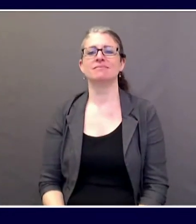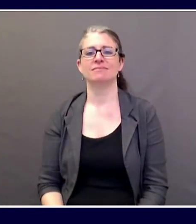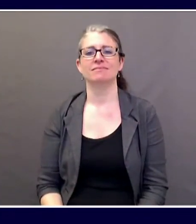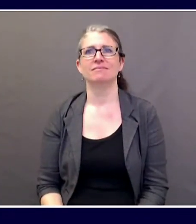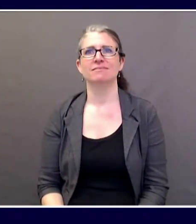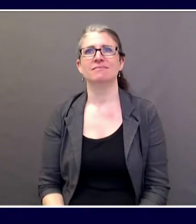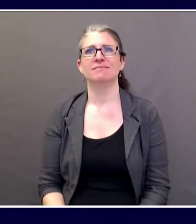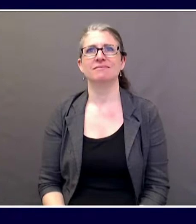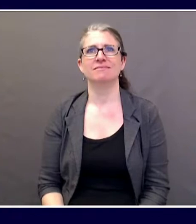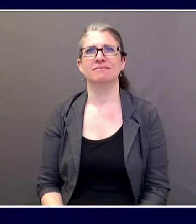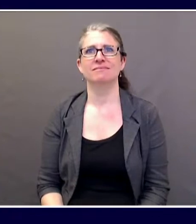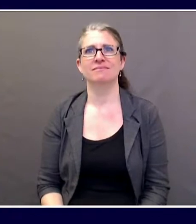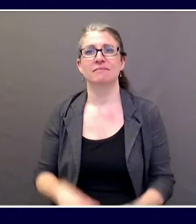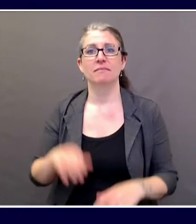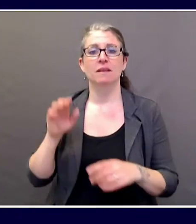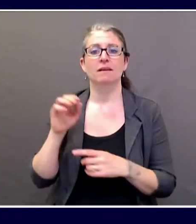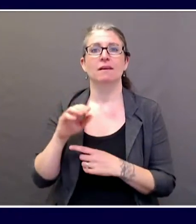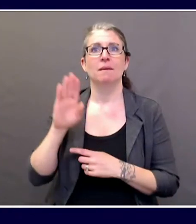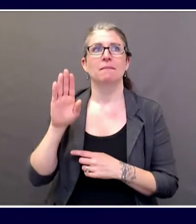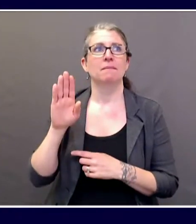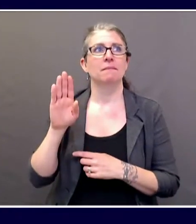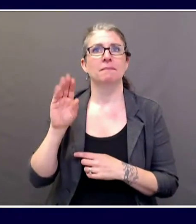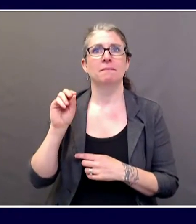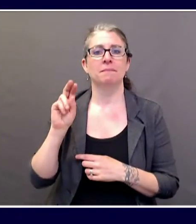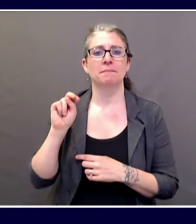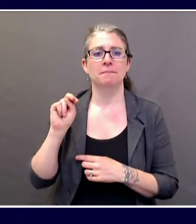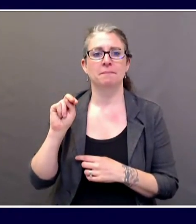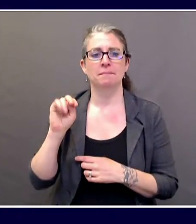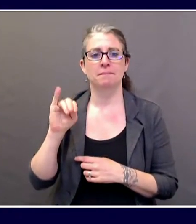Oh, hey, Bonnie, sorry, you're on mute.